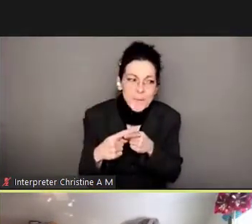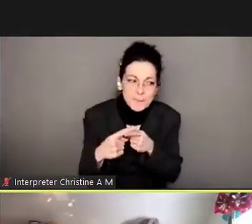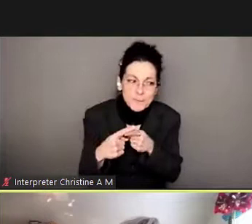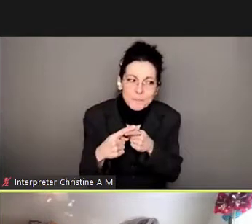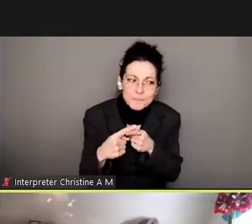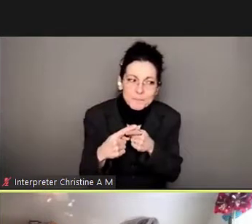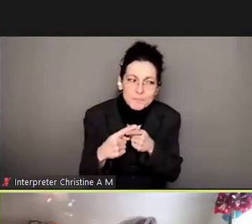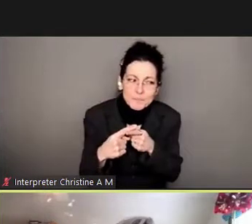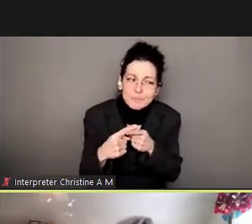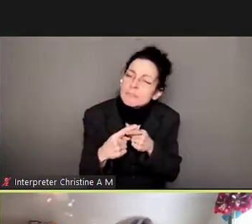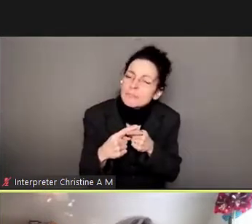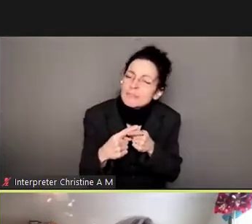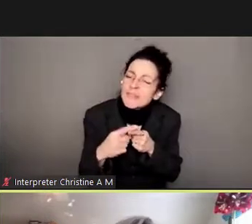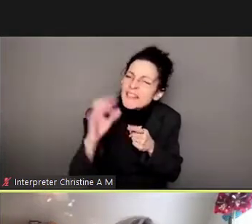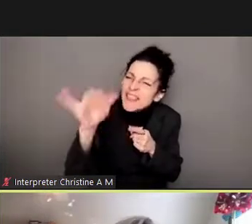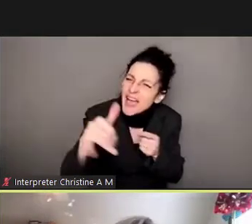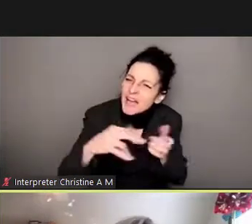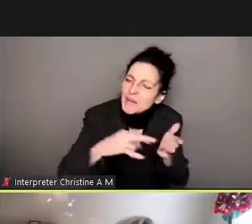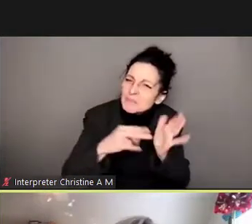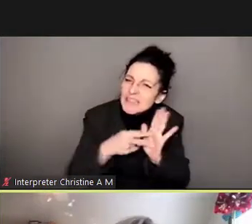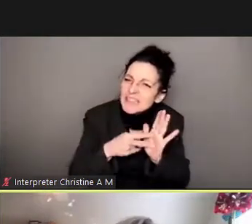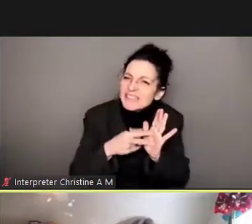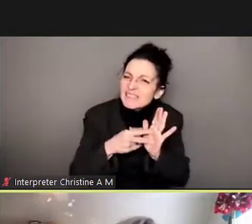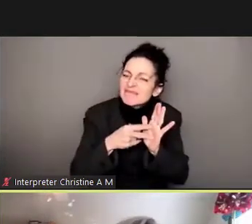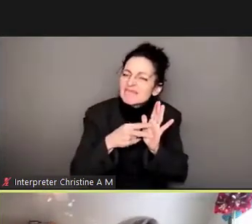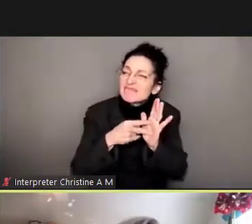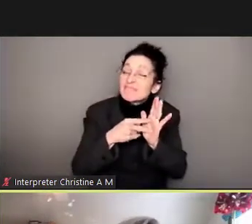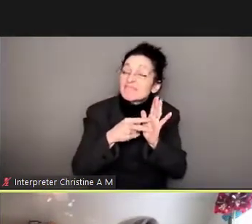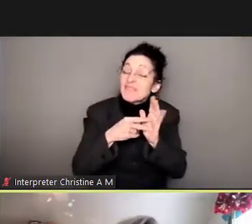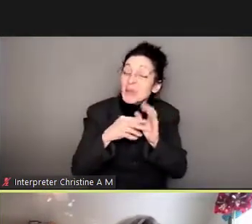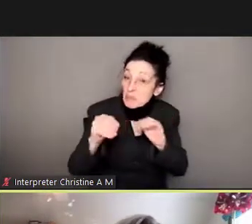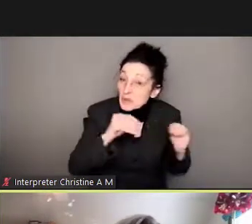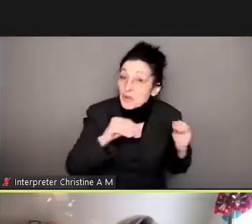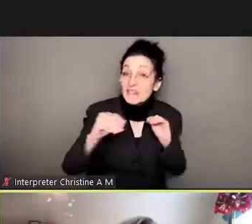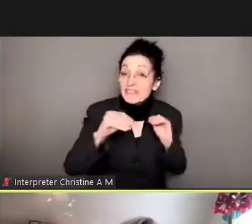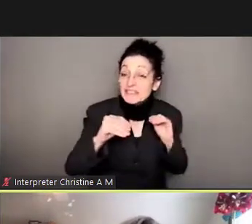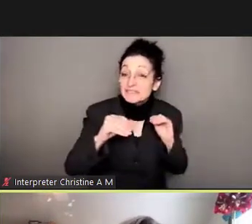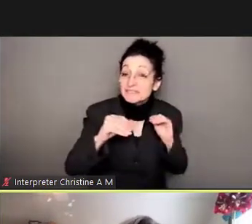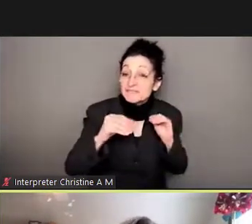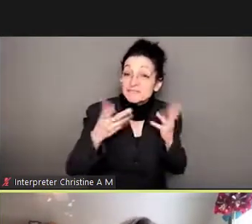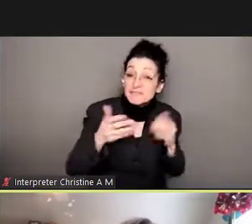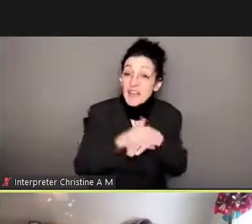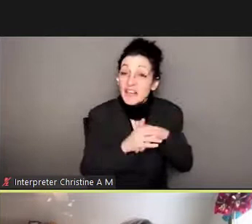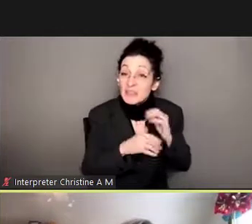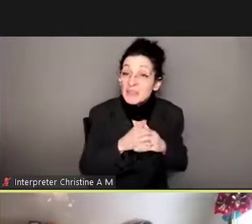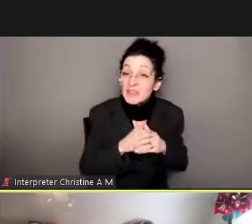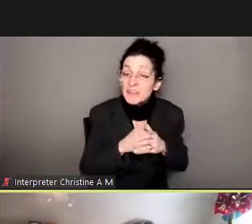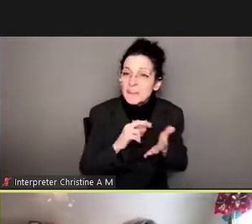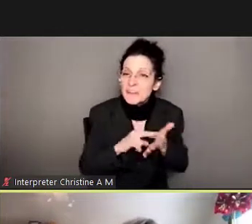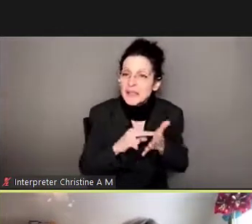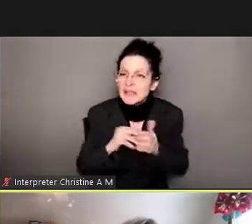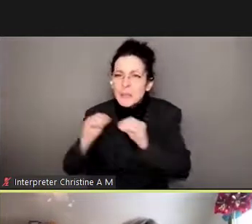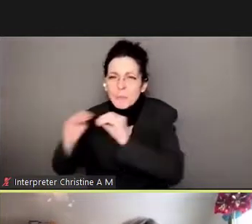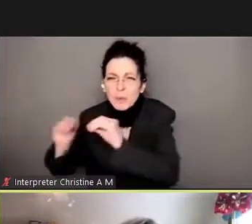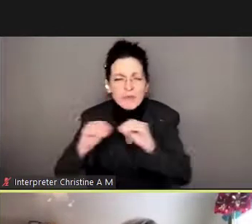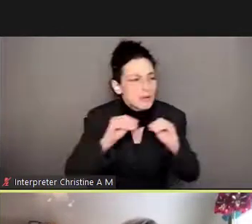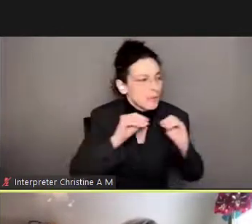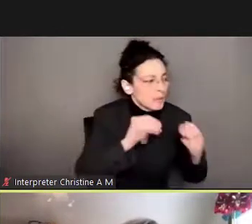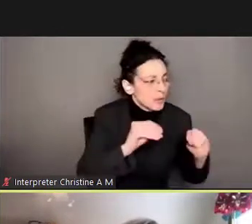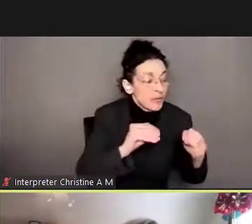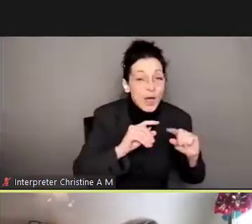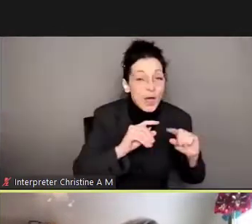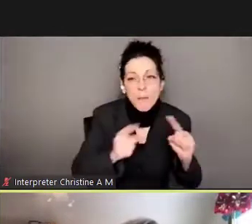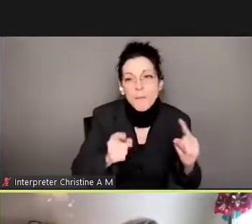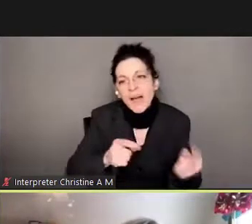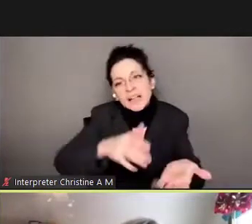what it means to be able to adjust some things, but also to acknowledge that academic spaces are rarely very